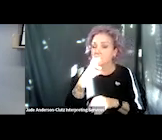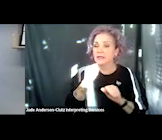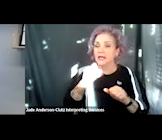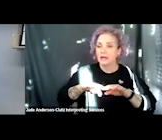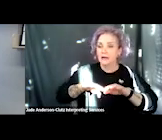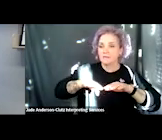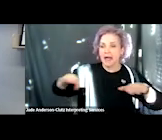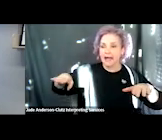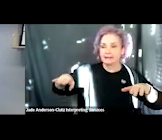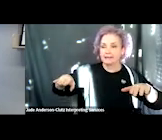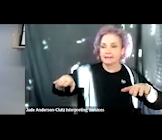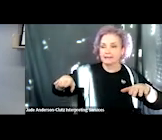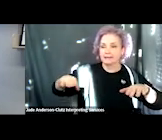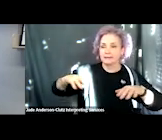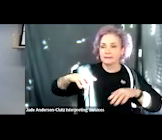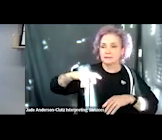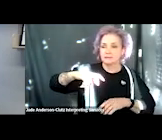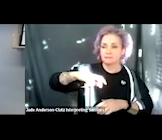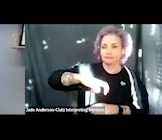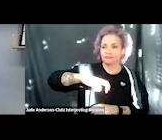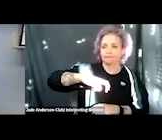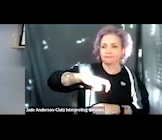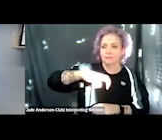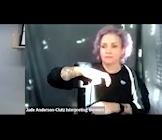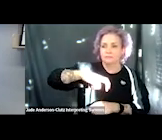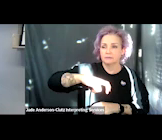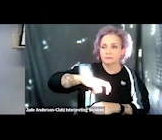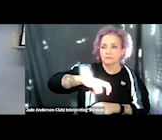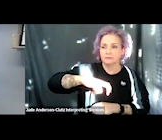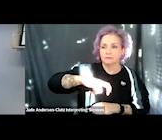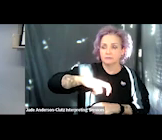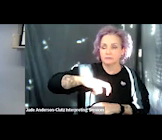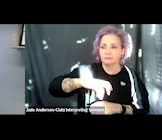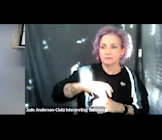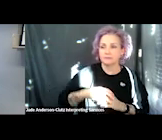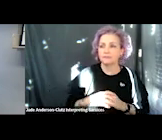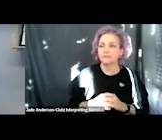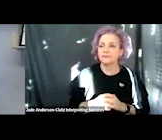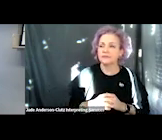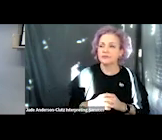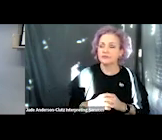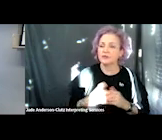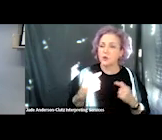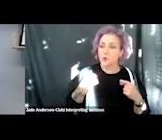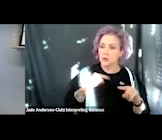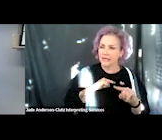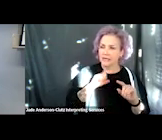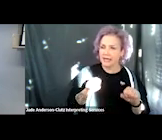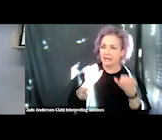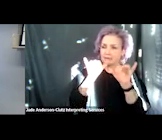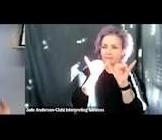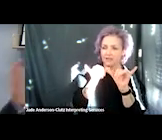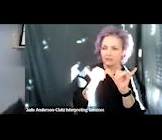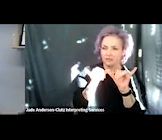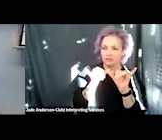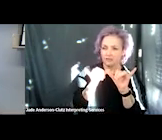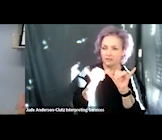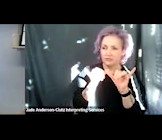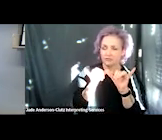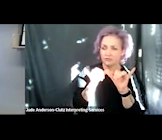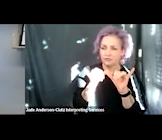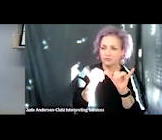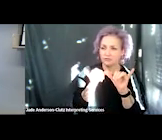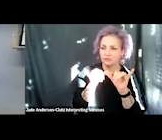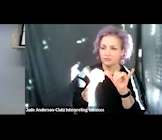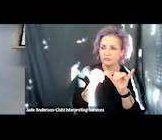sensory processing? Well, we can actually look at how much that the animals respond. So or individuals